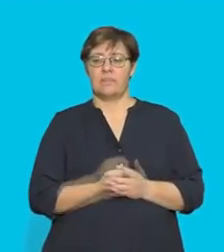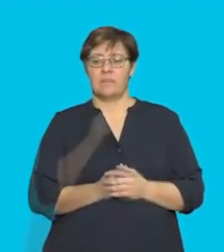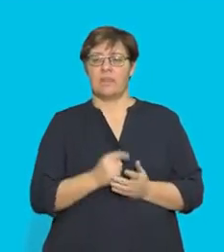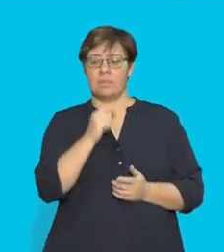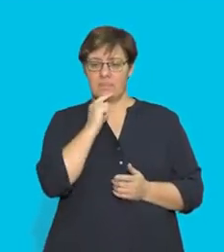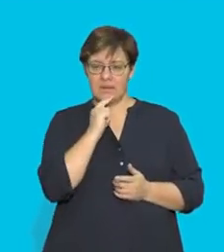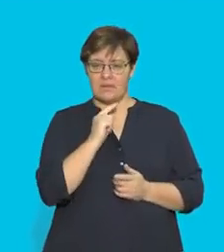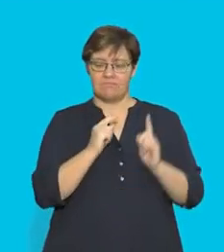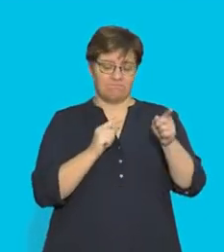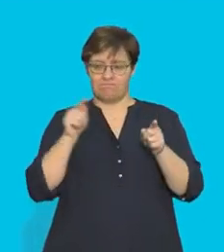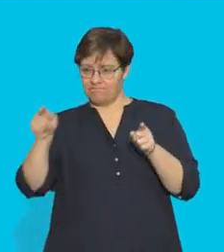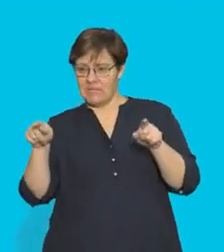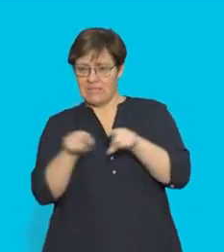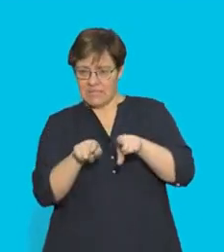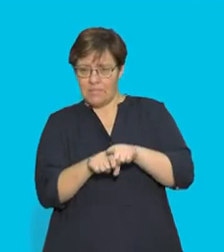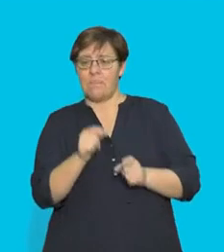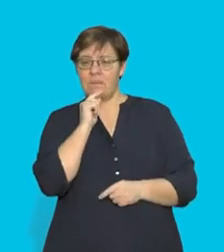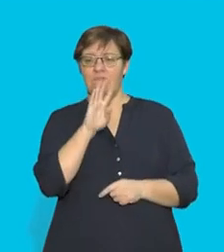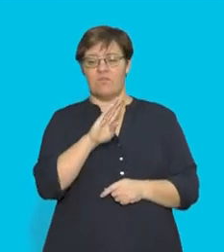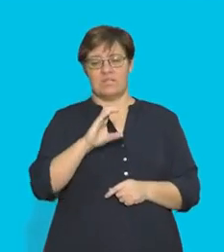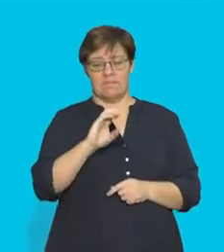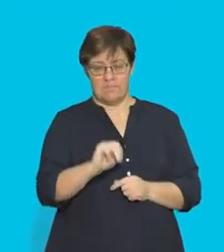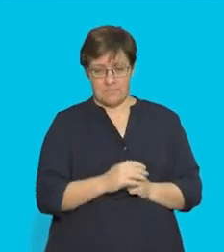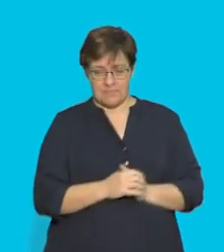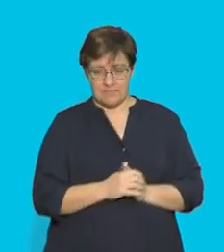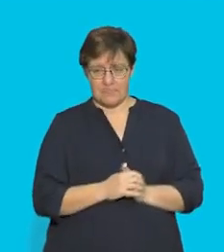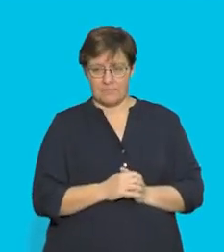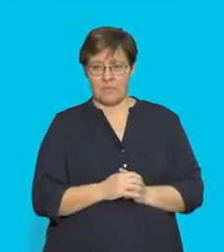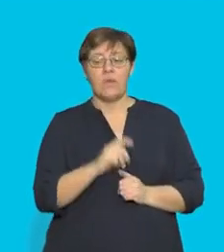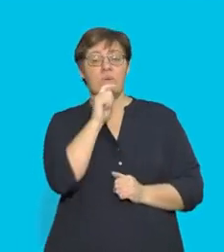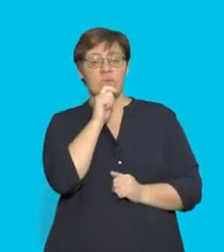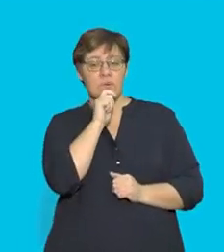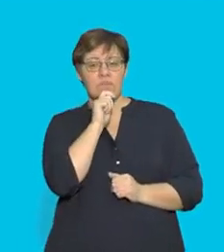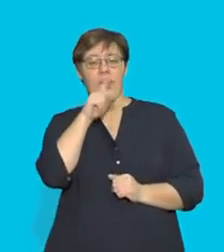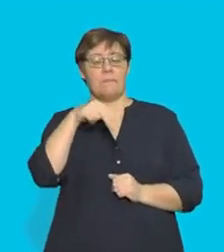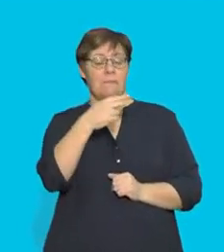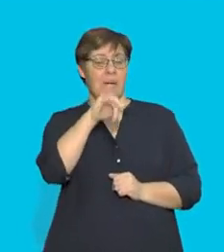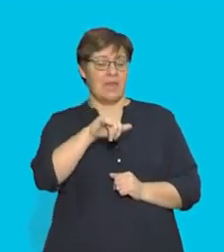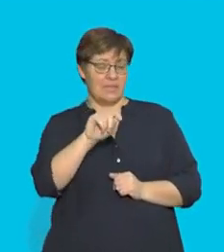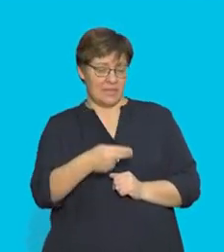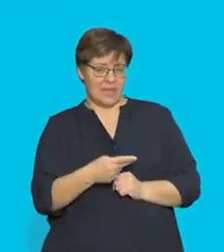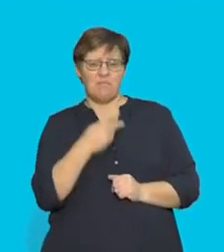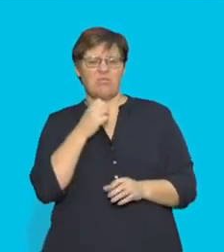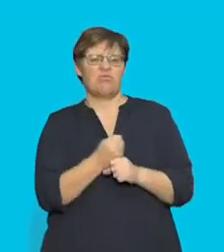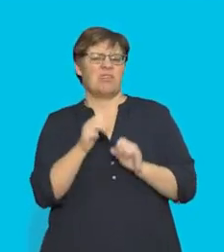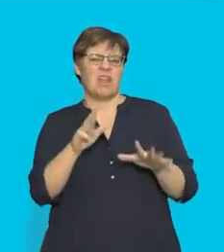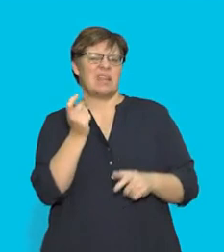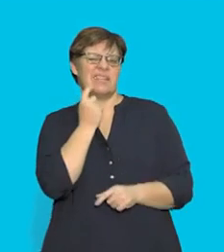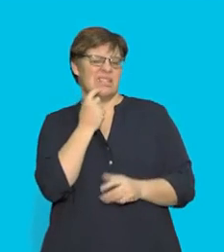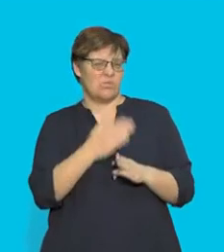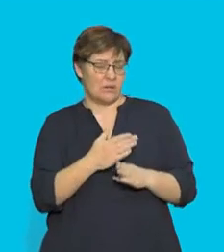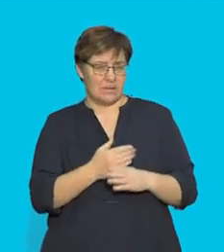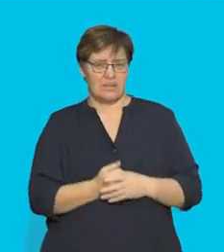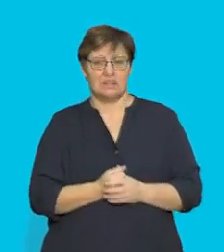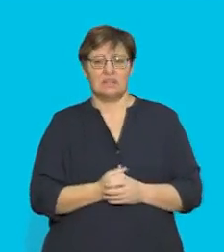and there's our 4 centimeters here. So now we have to solve this using Pythagoras. This is pretty simple, grade 9 work. You'll